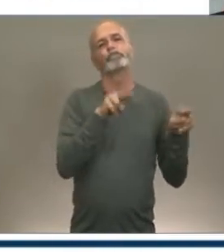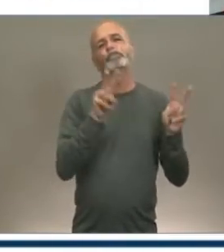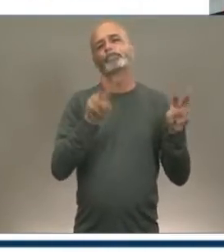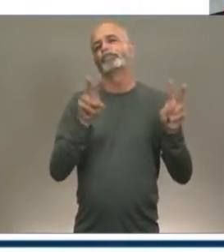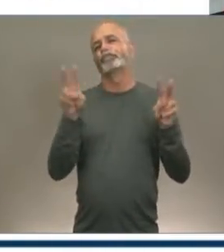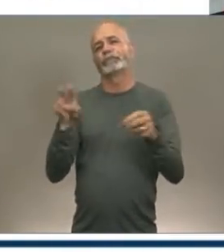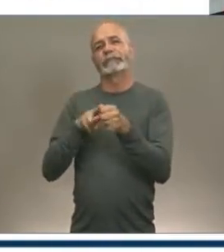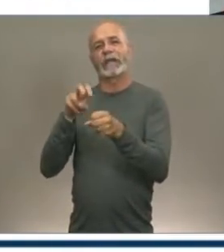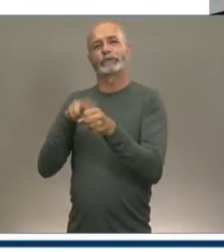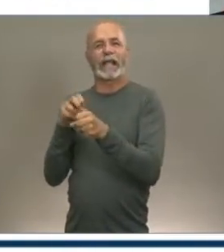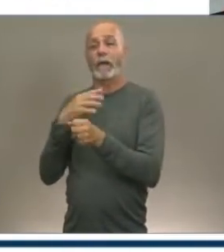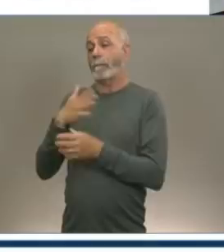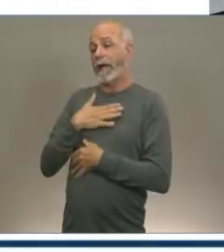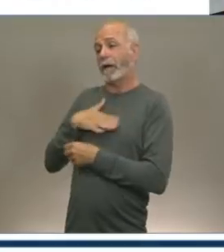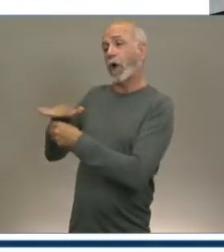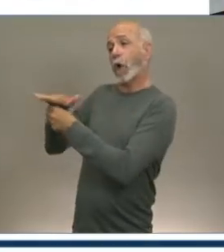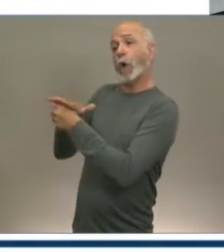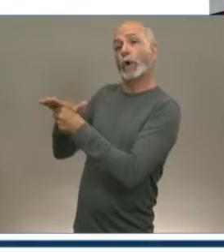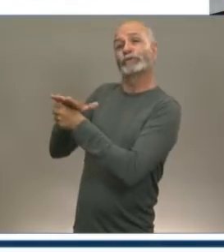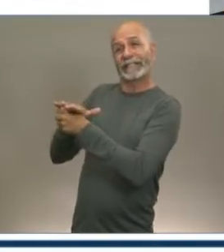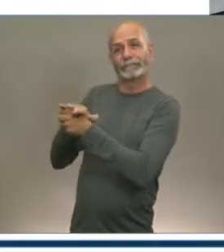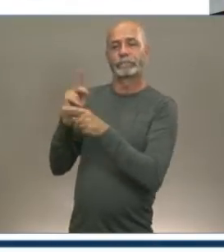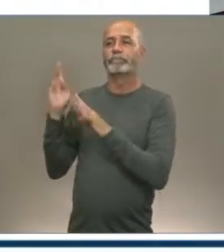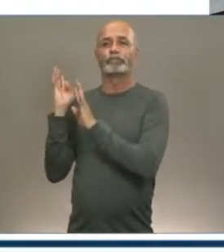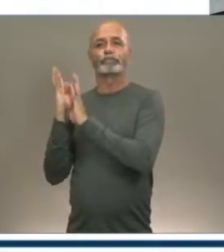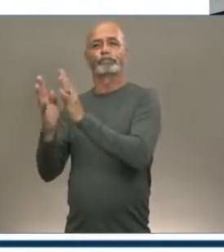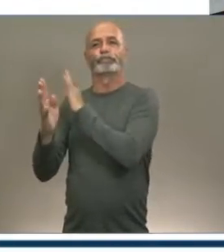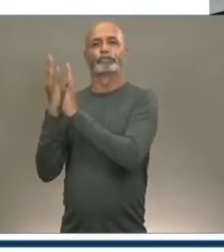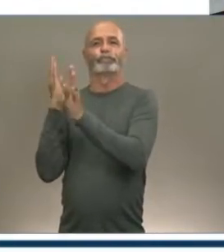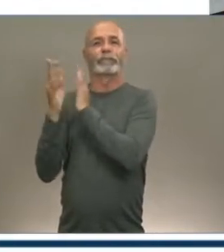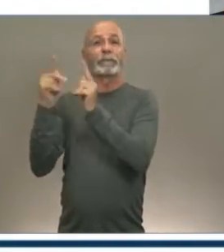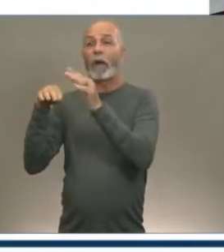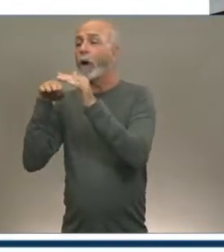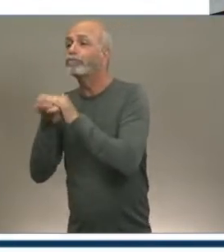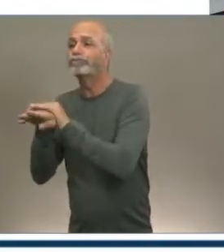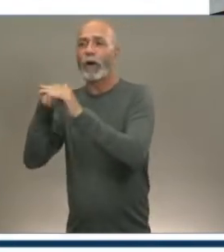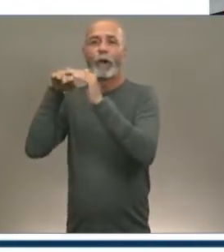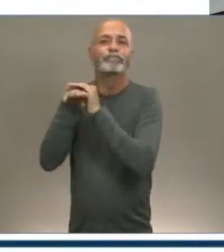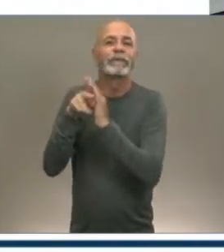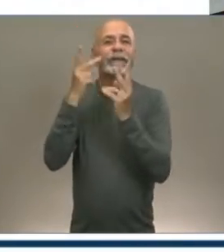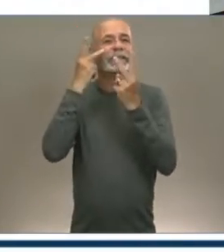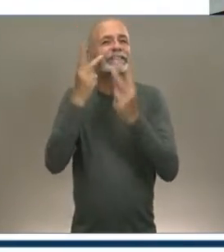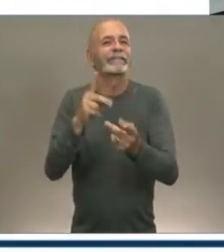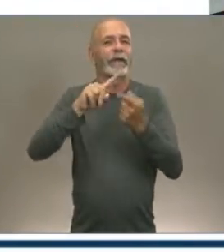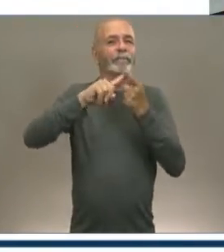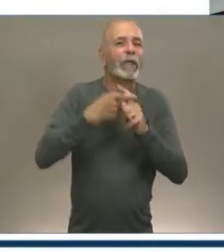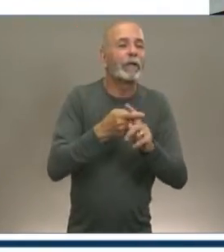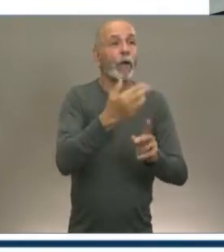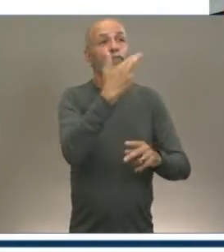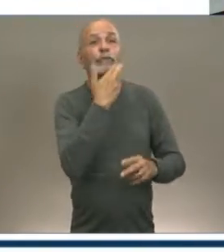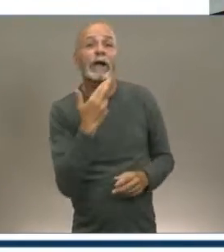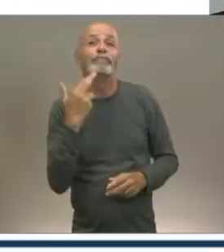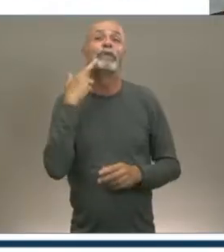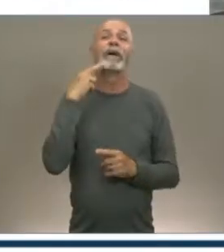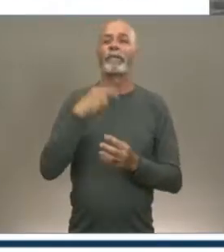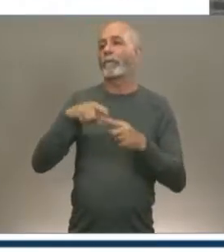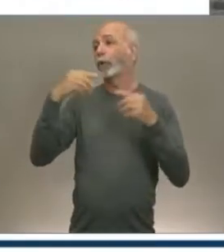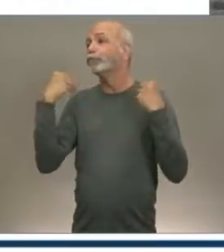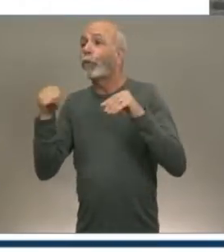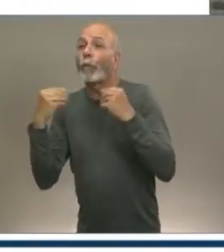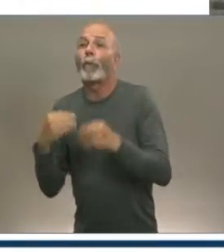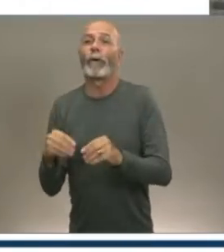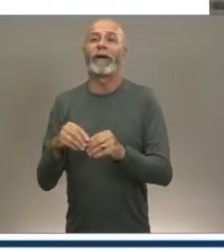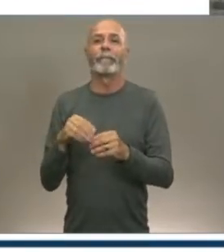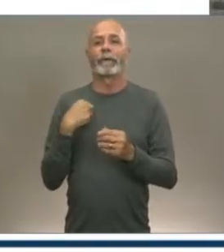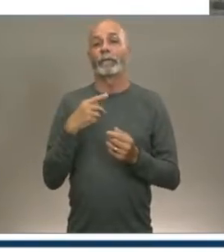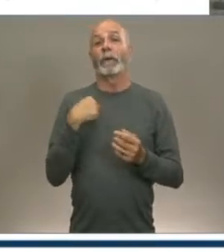saw many people getting out to see friends and family, people visiting restaurants, retail outlets. I was at the gym this morning. Good to see